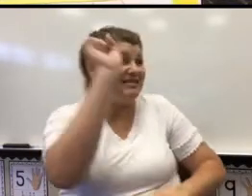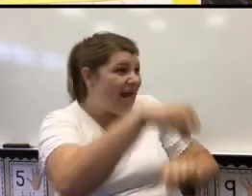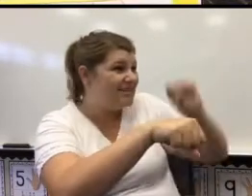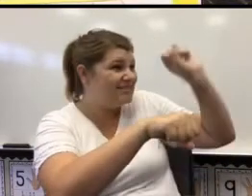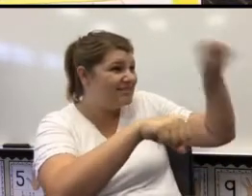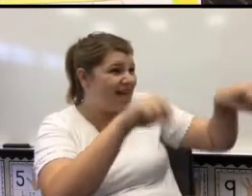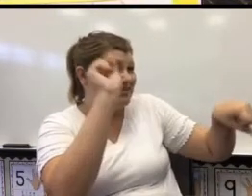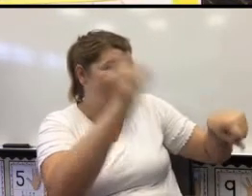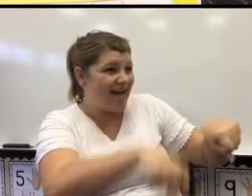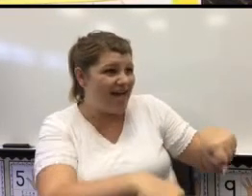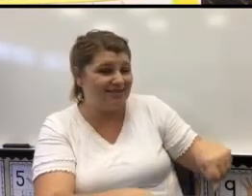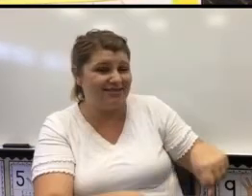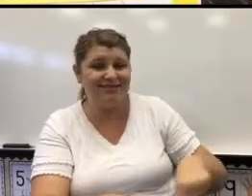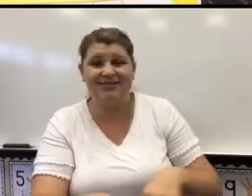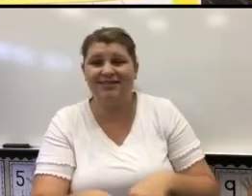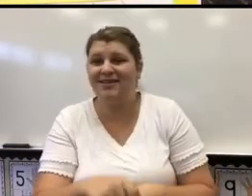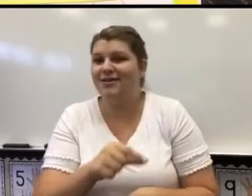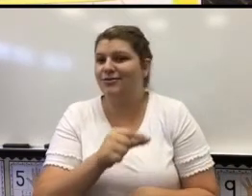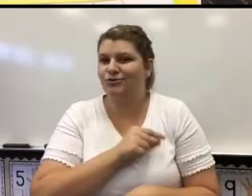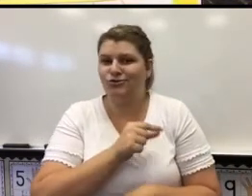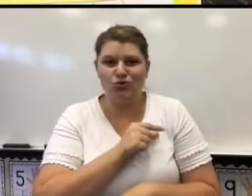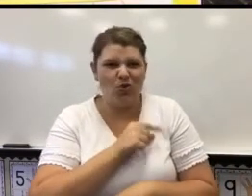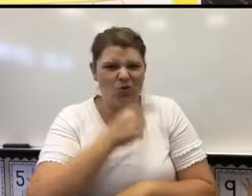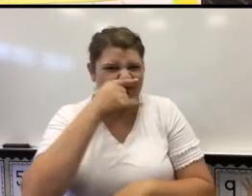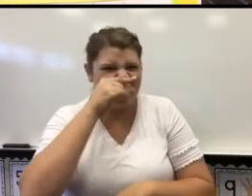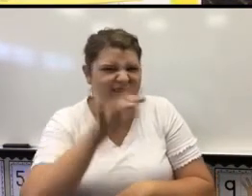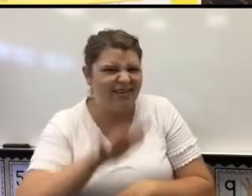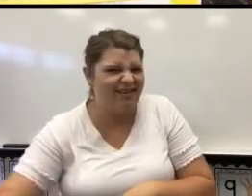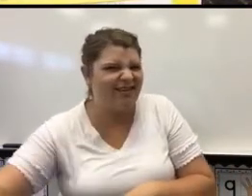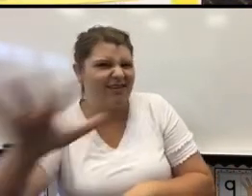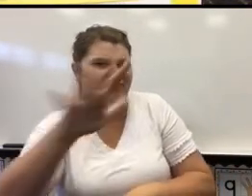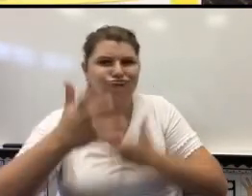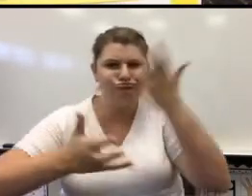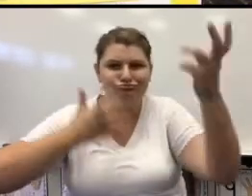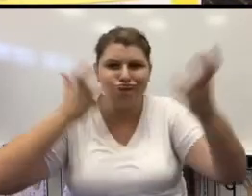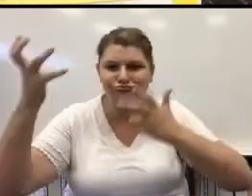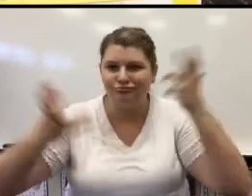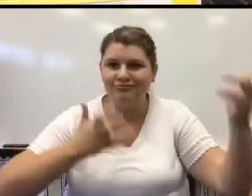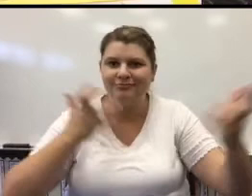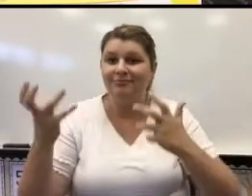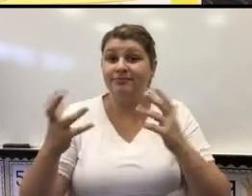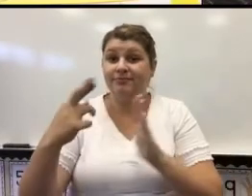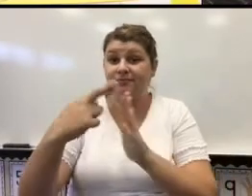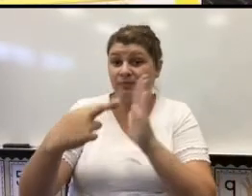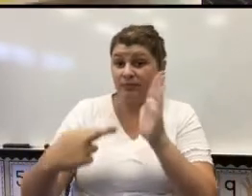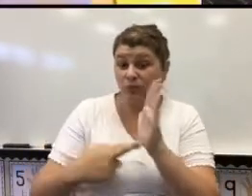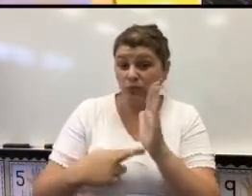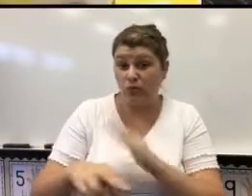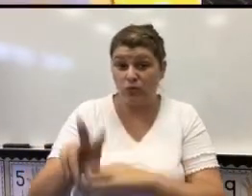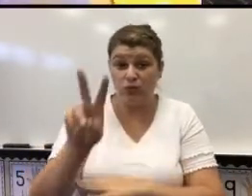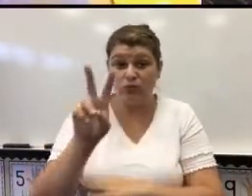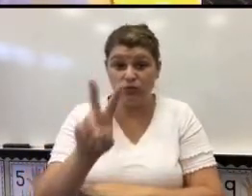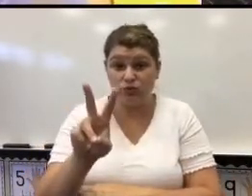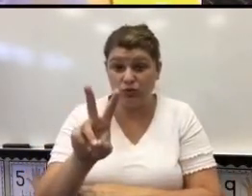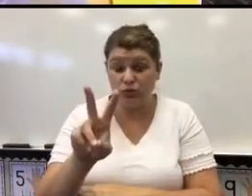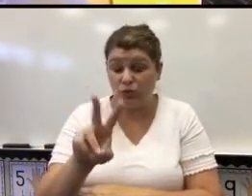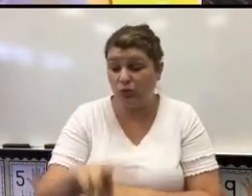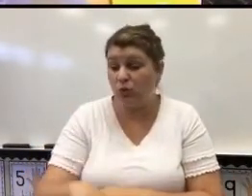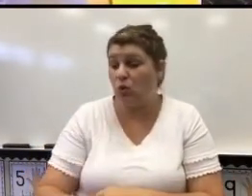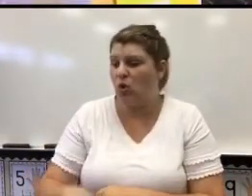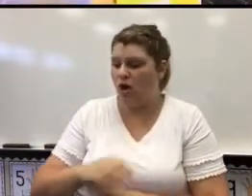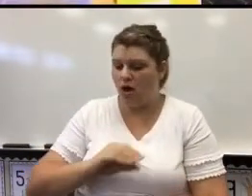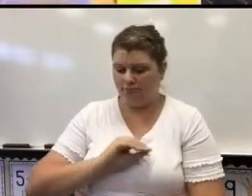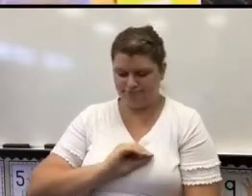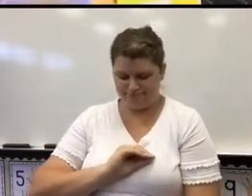to know what it is, say yes 3 times. Yes, yes, yes, George and everyone on the bus